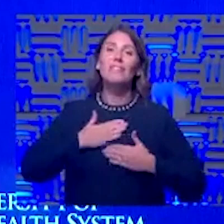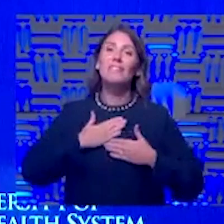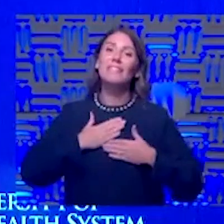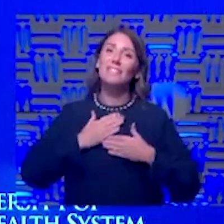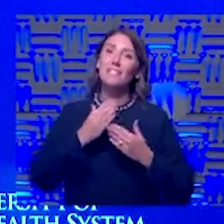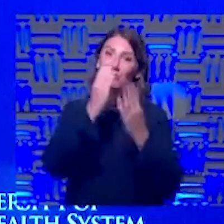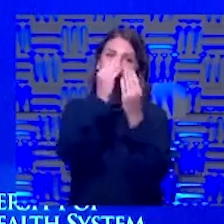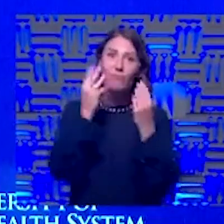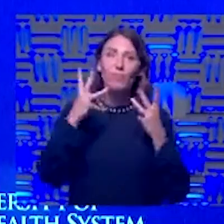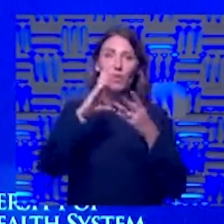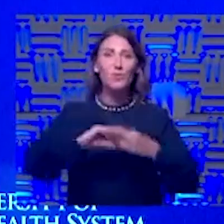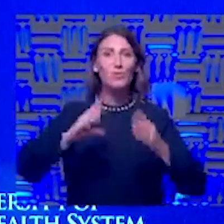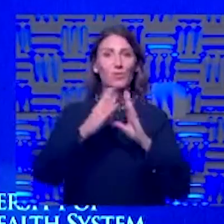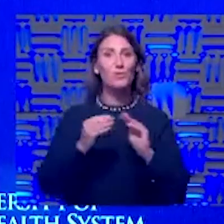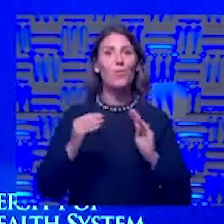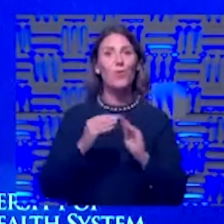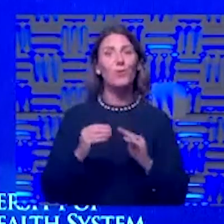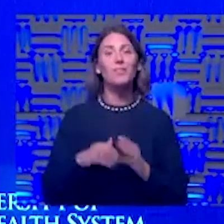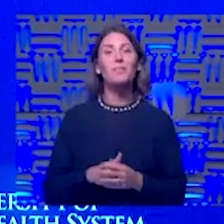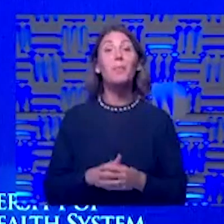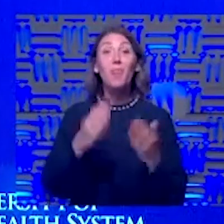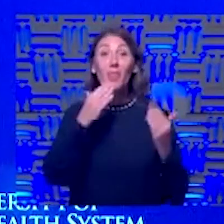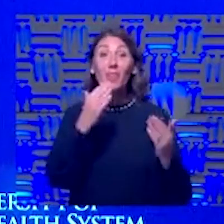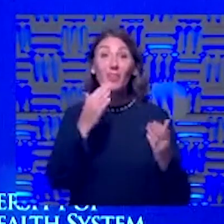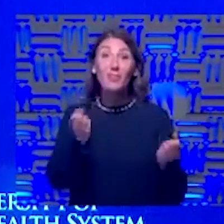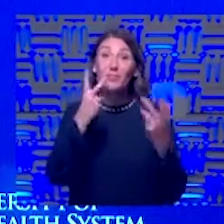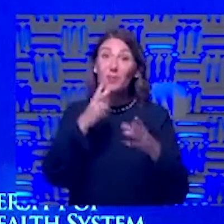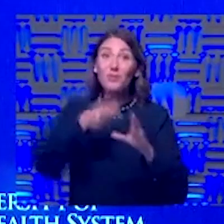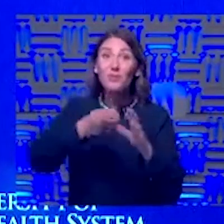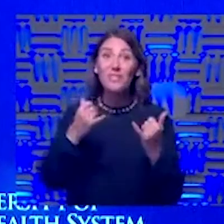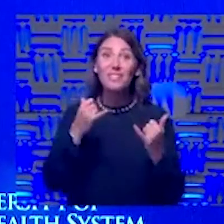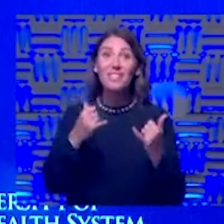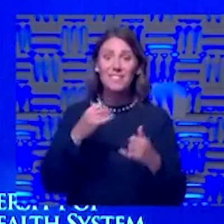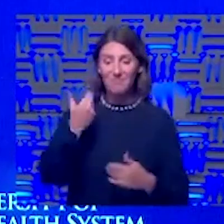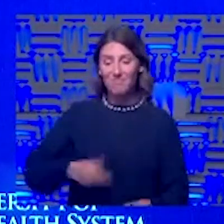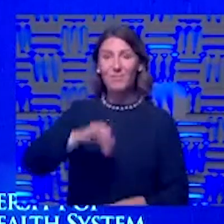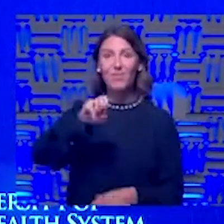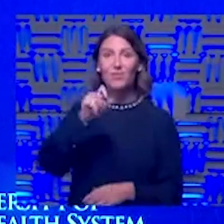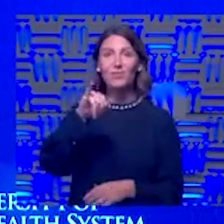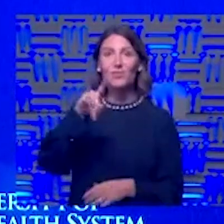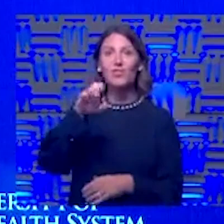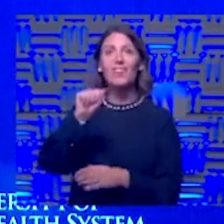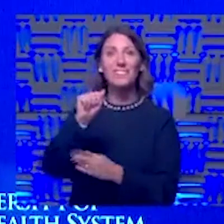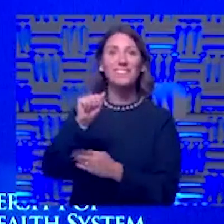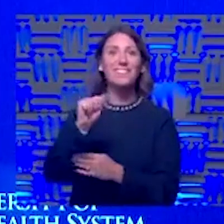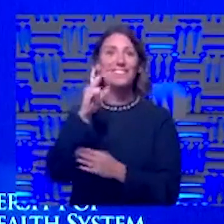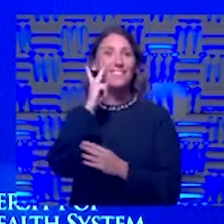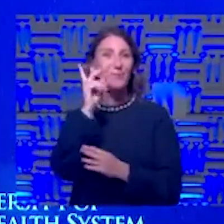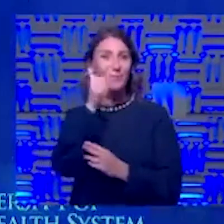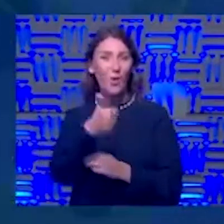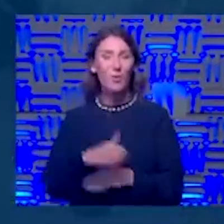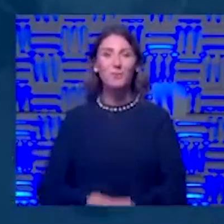those stories. We'd love to hear from you. Thank you so much for joining us today. I'm Jessica Lovell, and we will see you tomorrow.